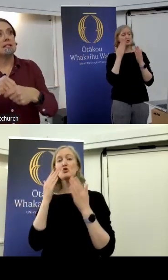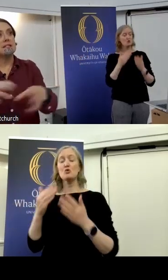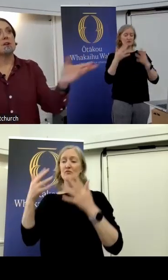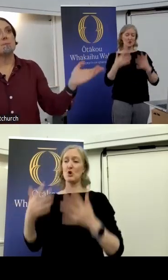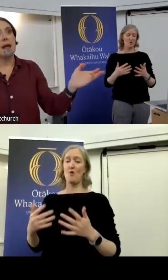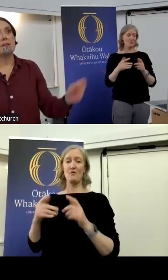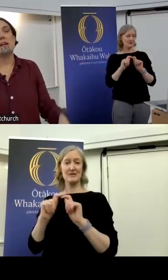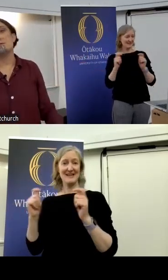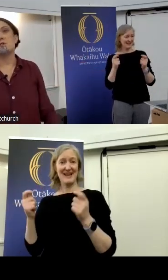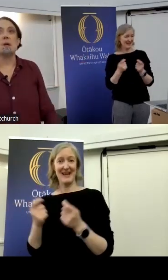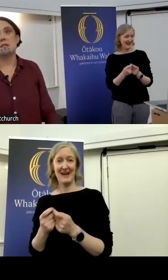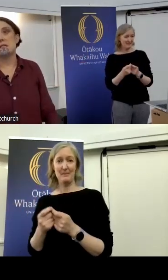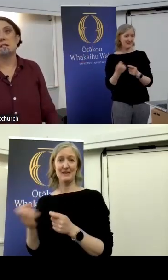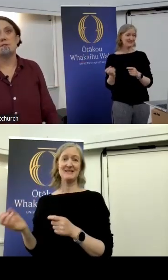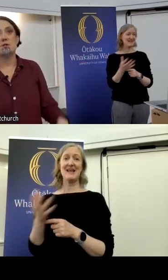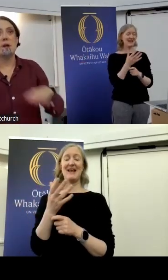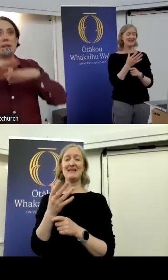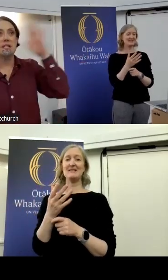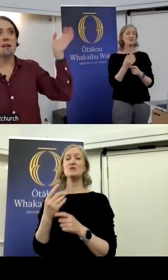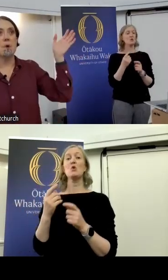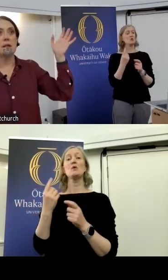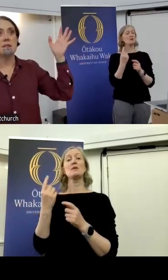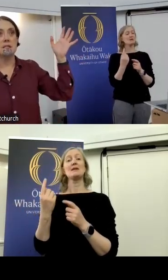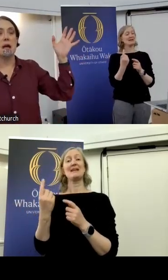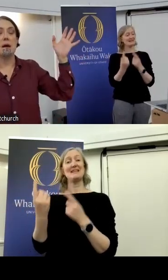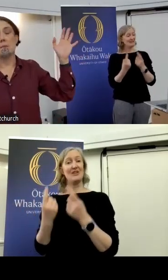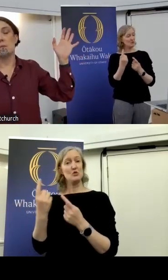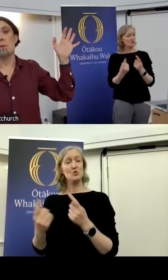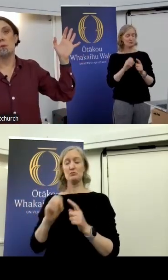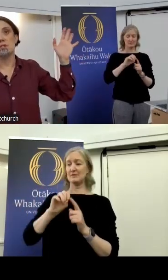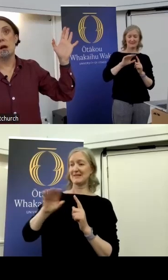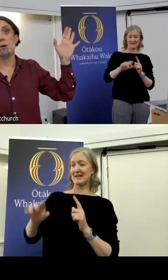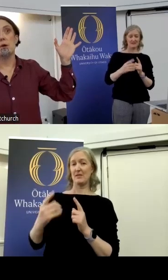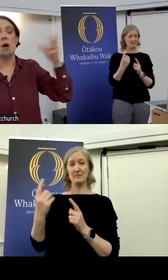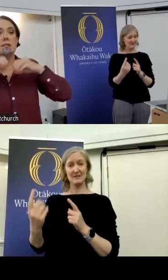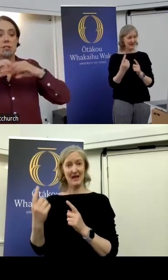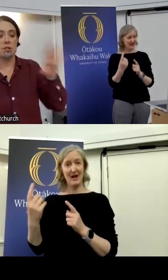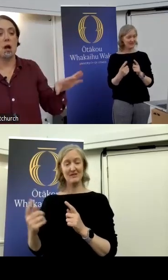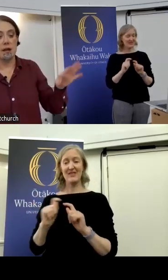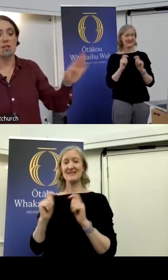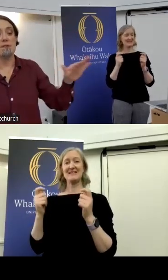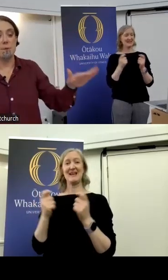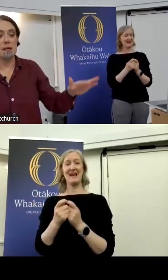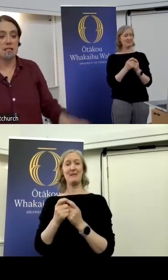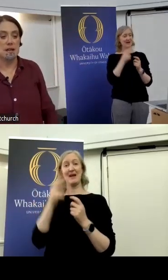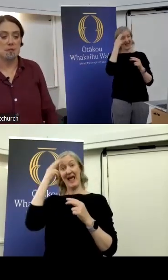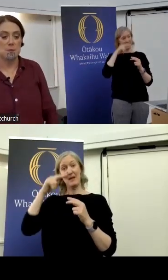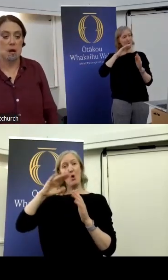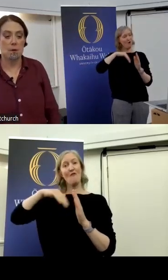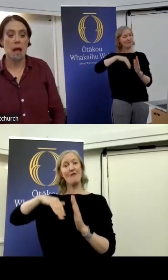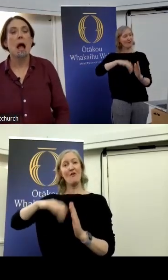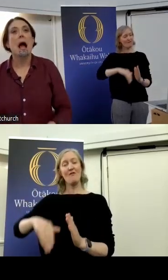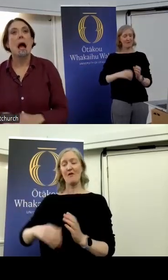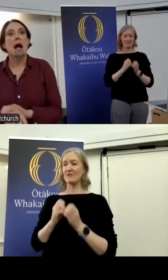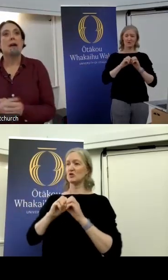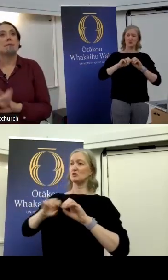and sends those back, the individual ones to the individual and the team ones, which are anonymised to everyone in the team as